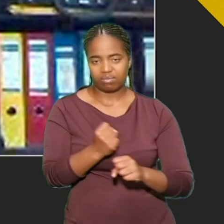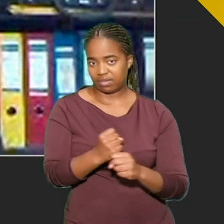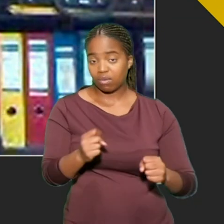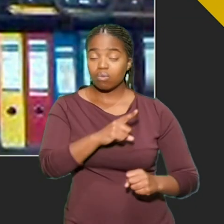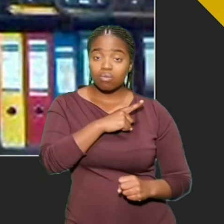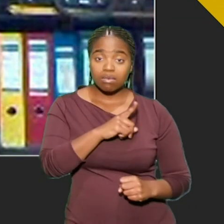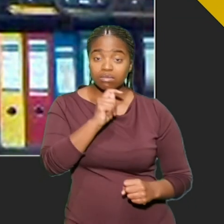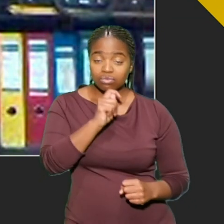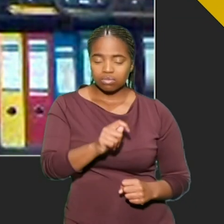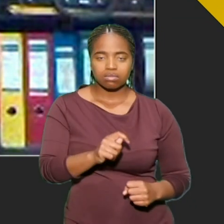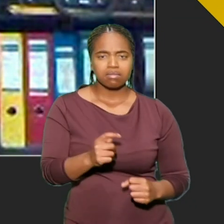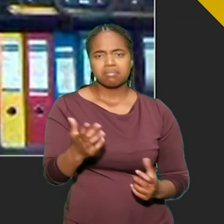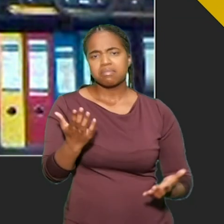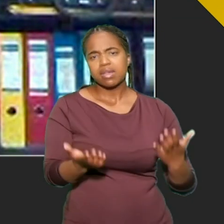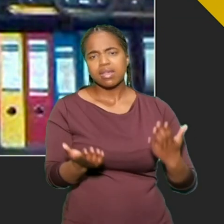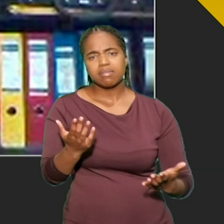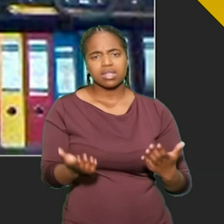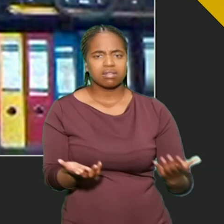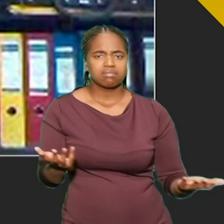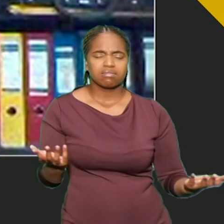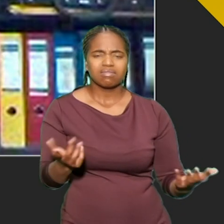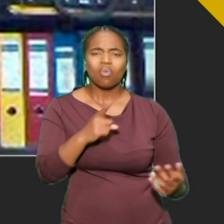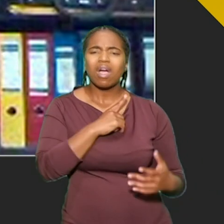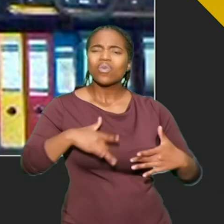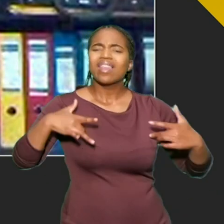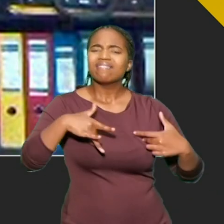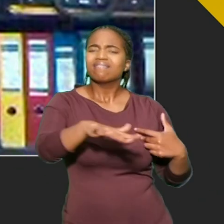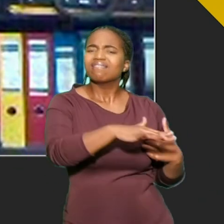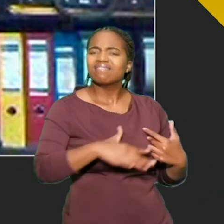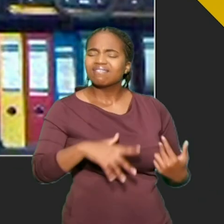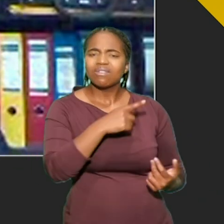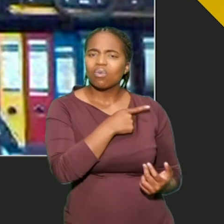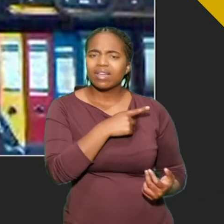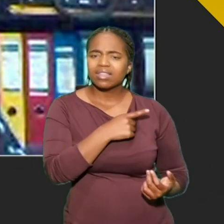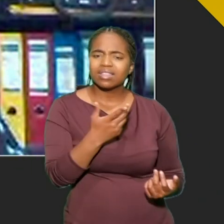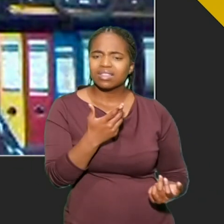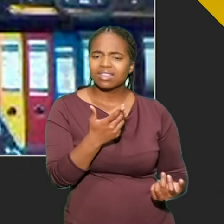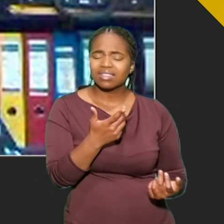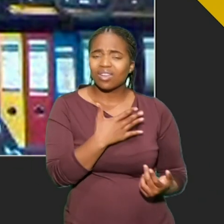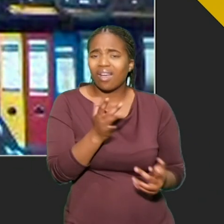reality, maybe no one should be staying in those areas because they are not habitable.